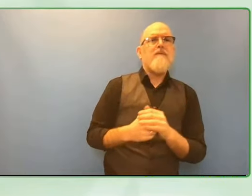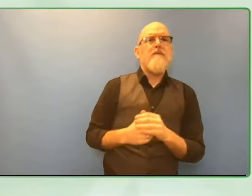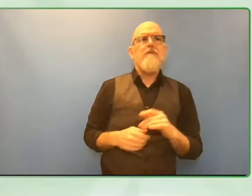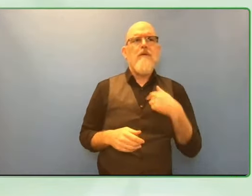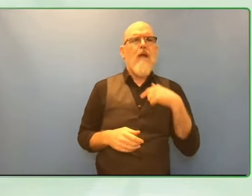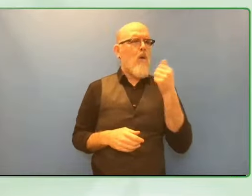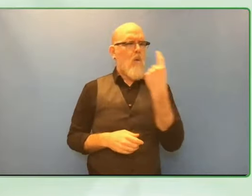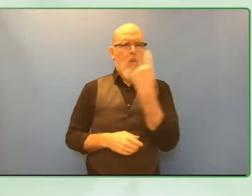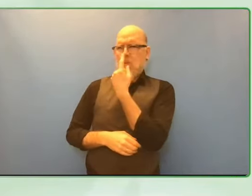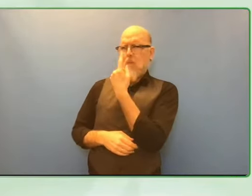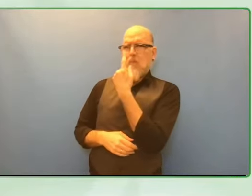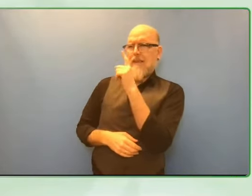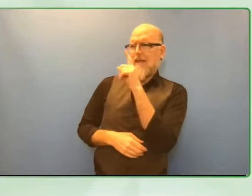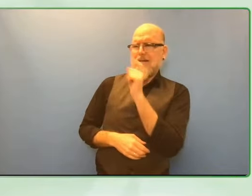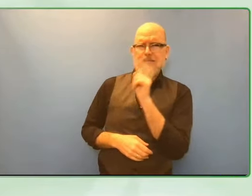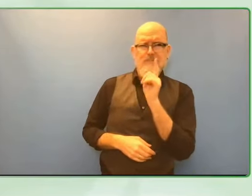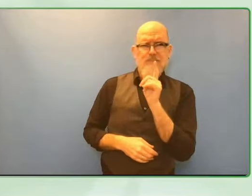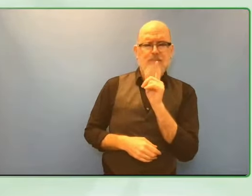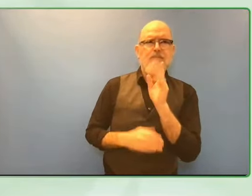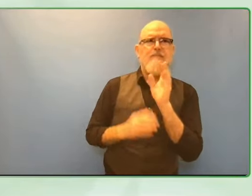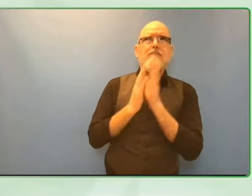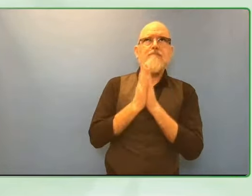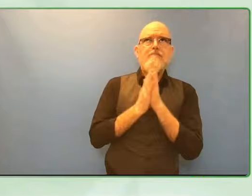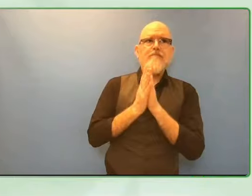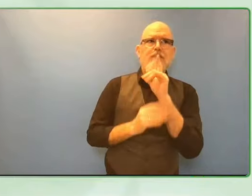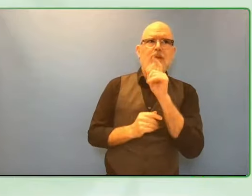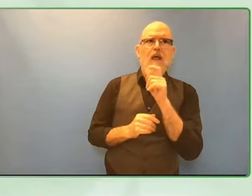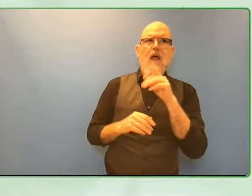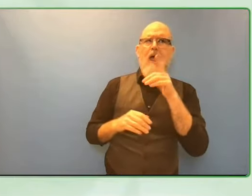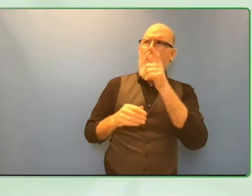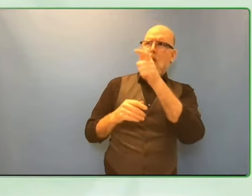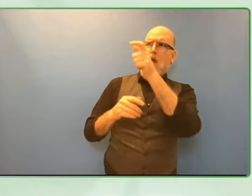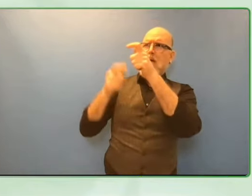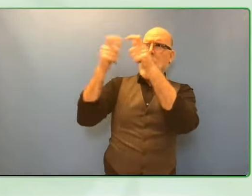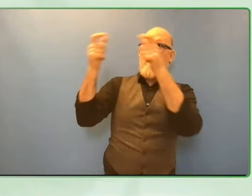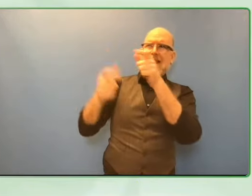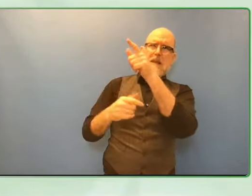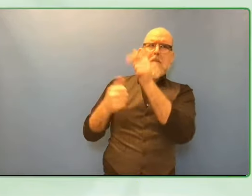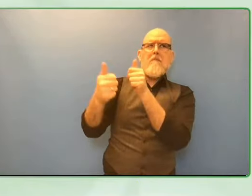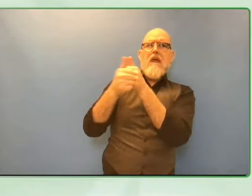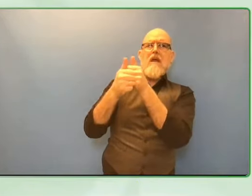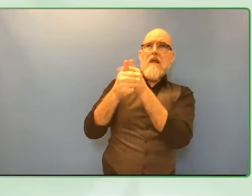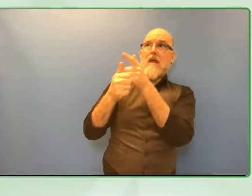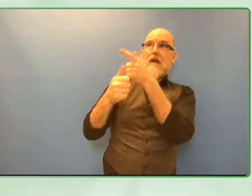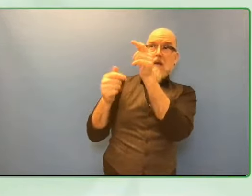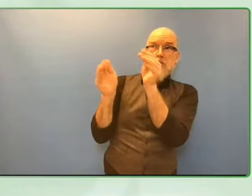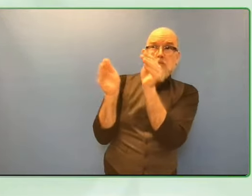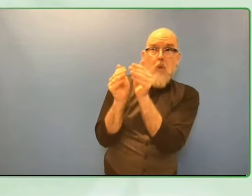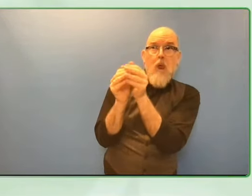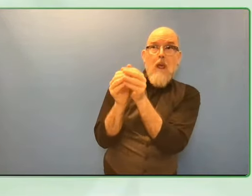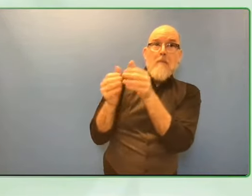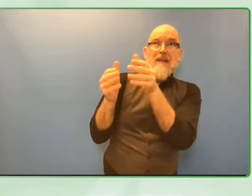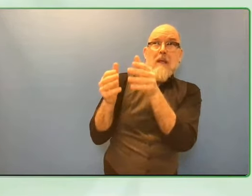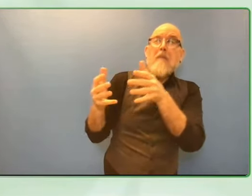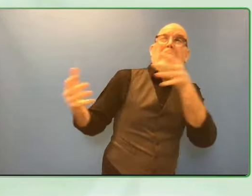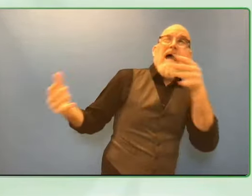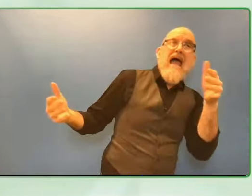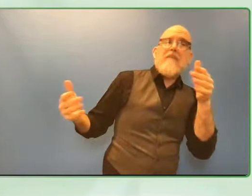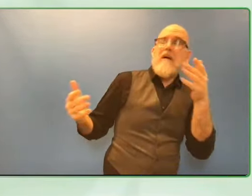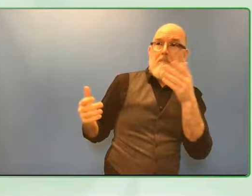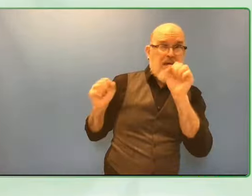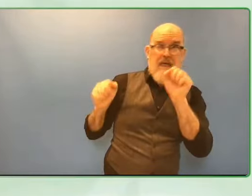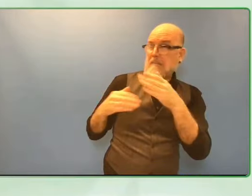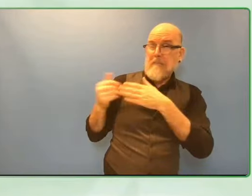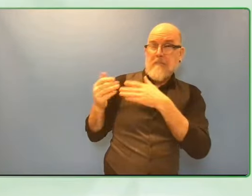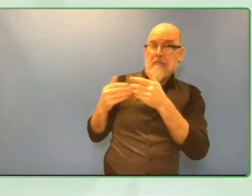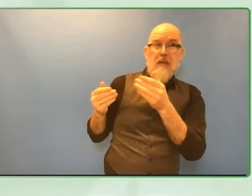your partners? Do they vary in size from the small 2-3 people